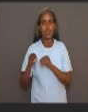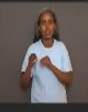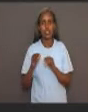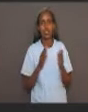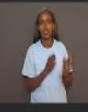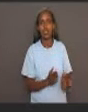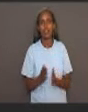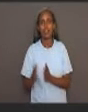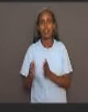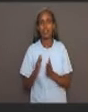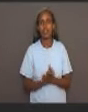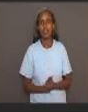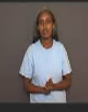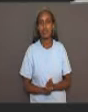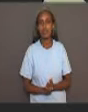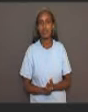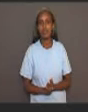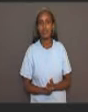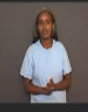Students, let's get ready.